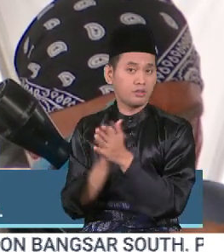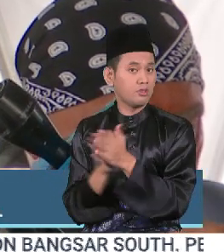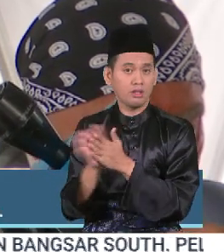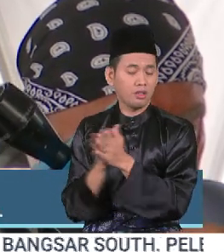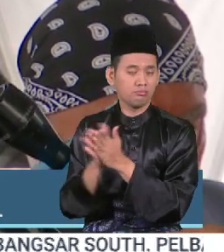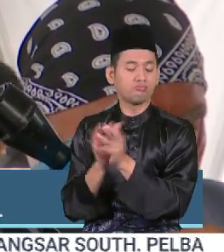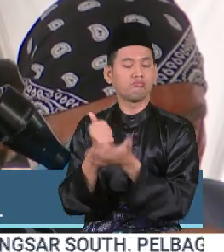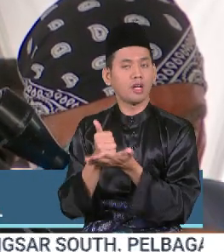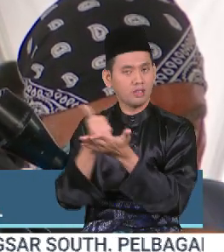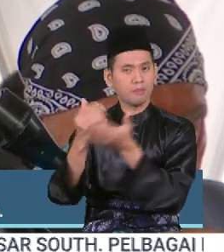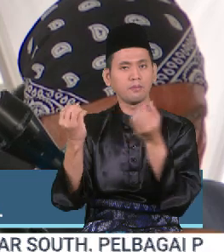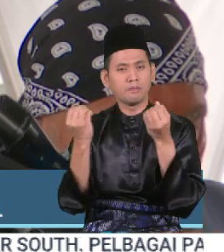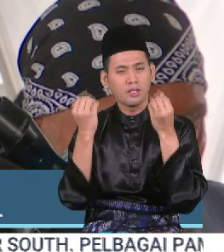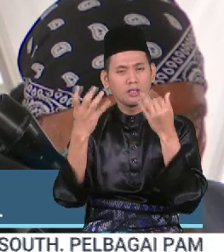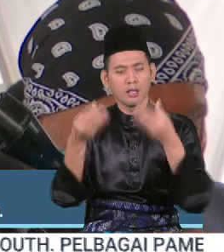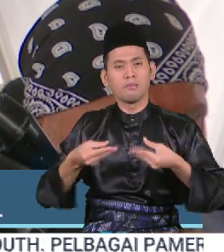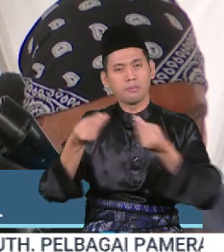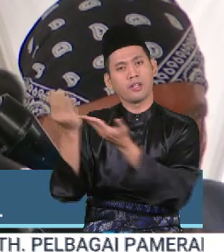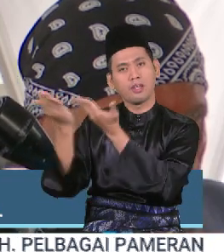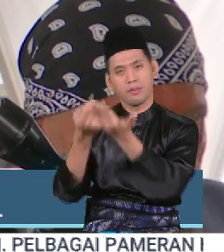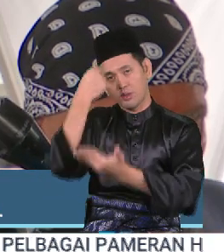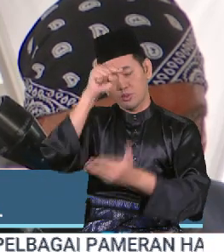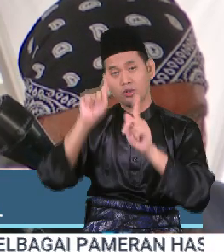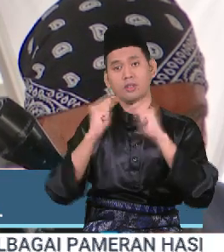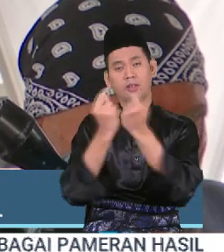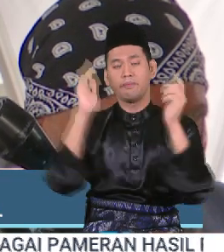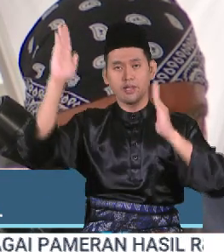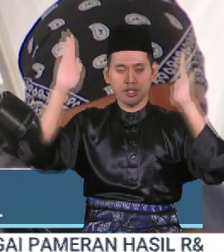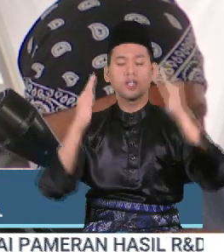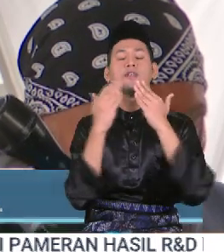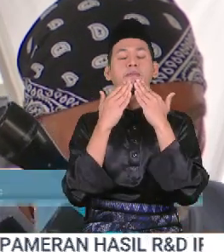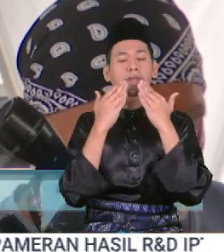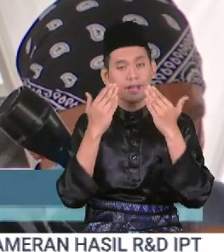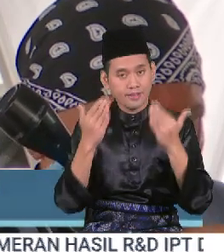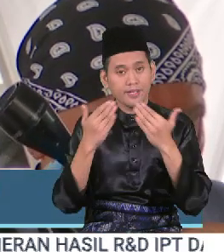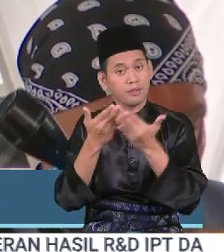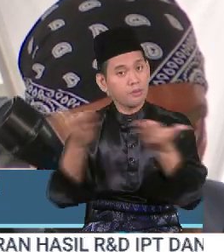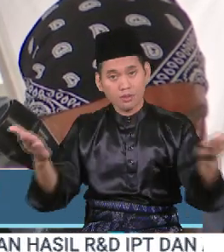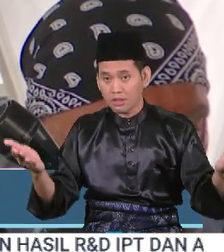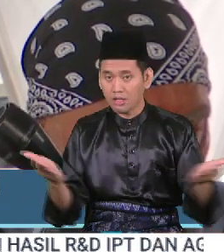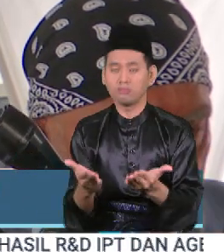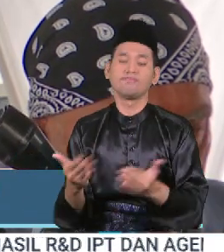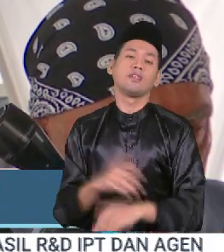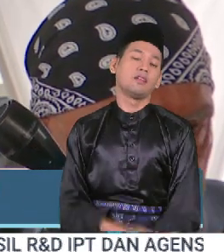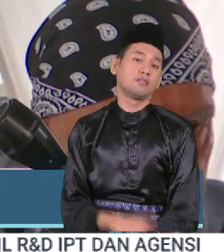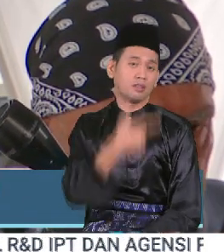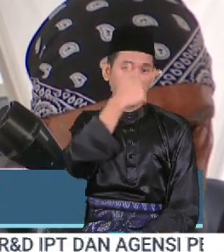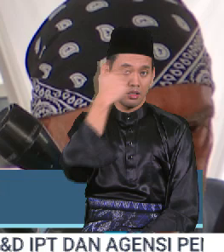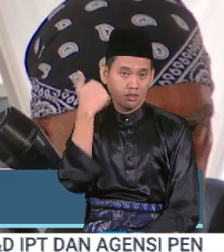over his journey. So thank you again. Thank you from every one of us in our